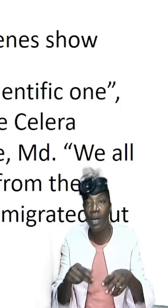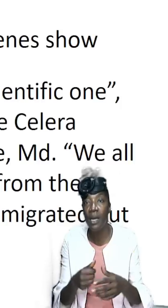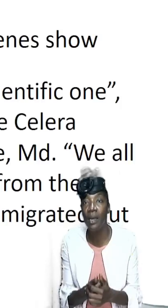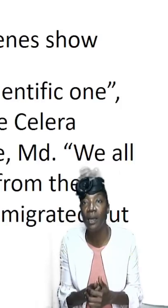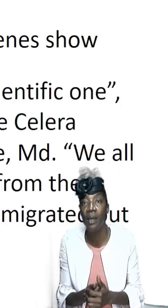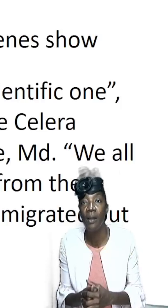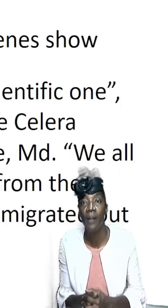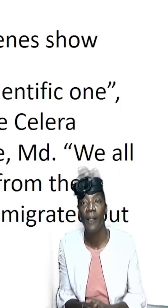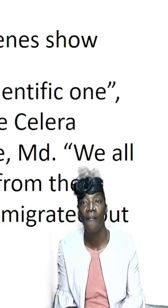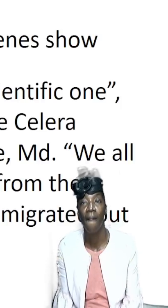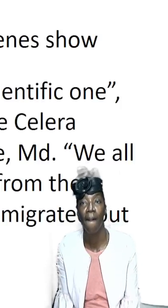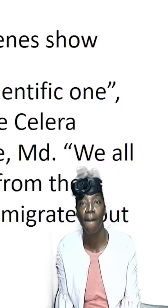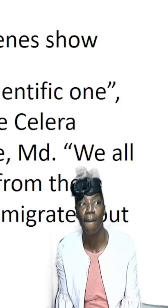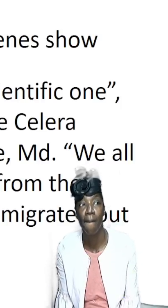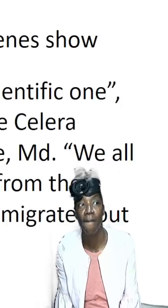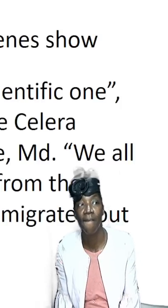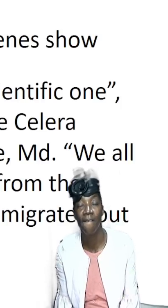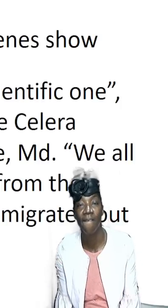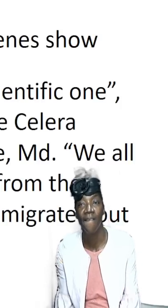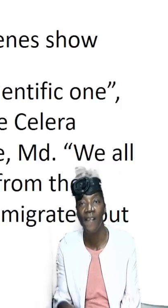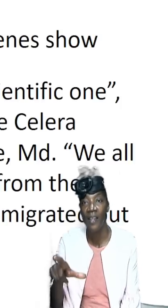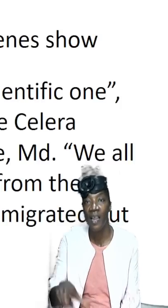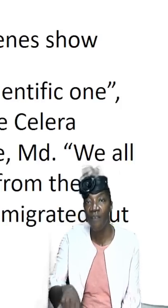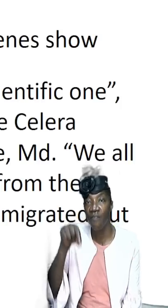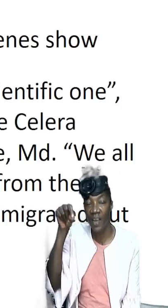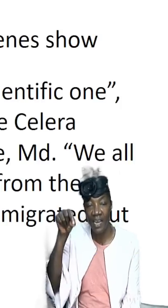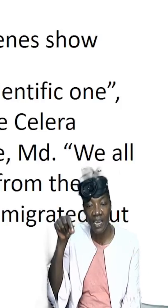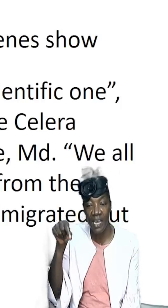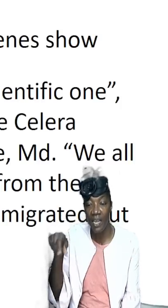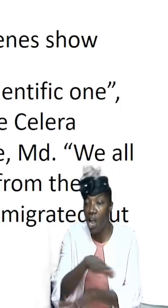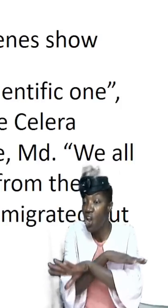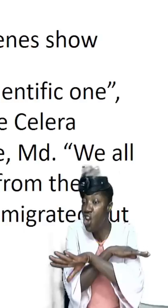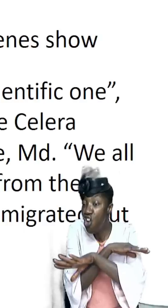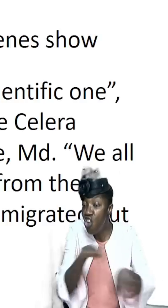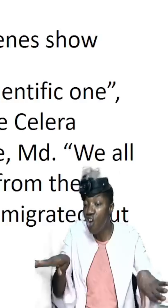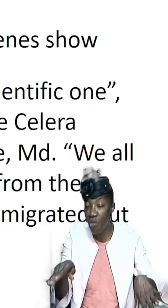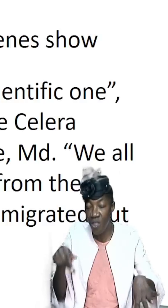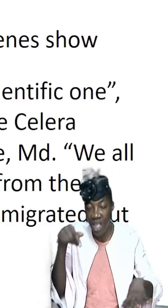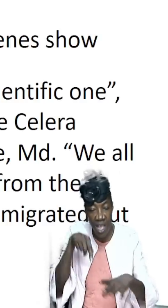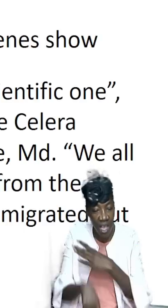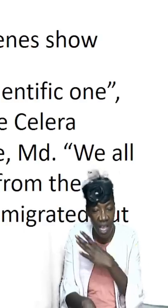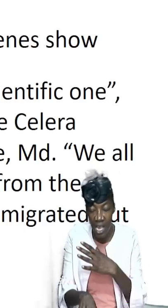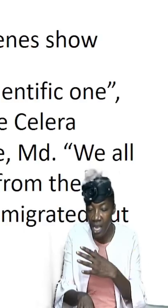When they go between, they're finding that there is nothing in the genes